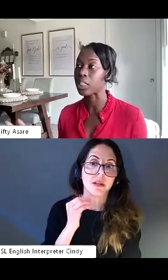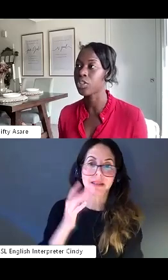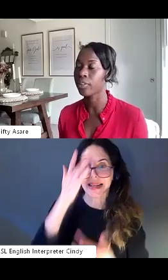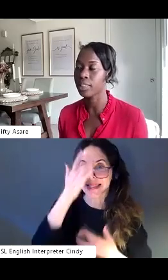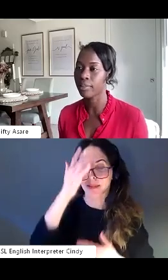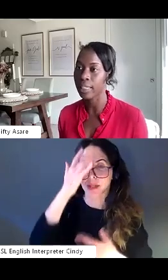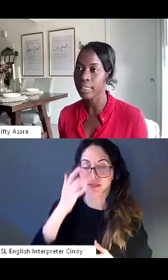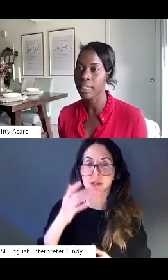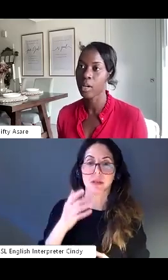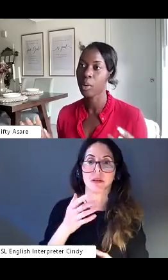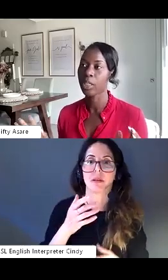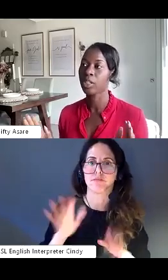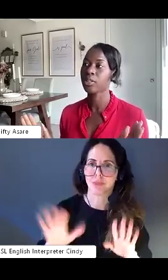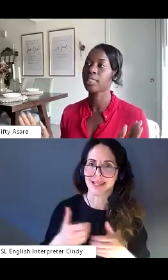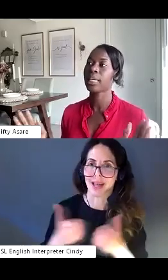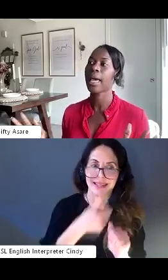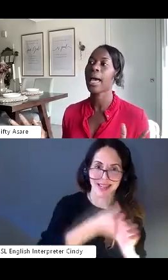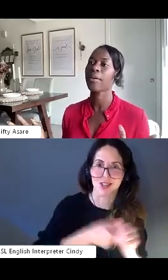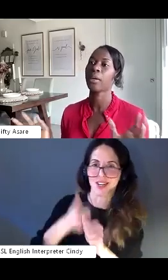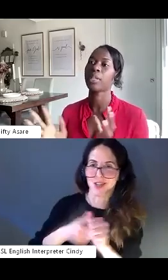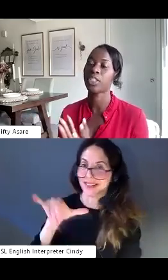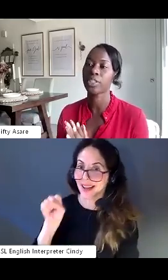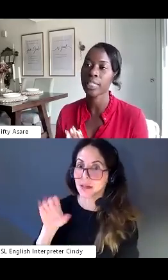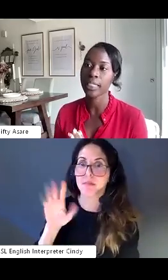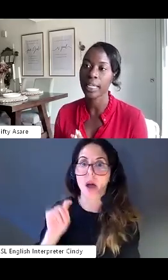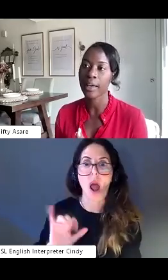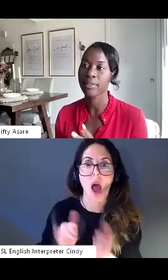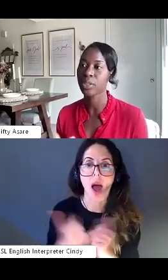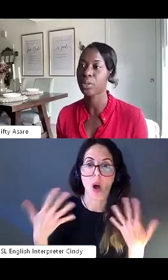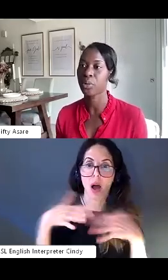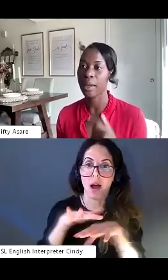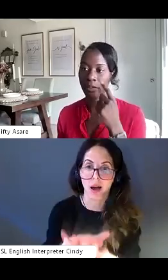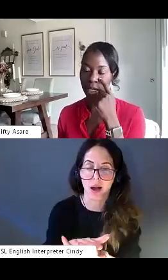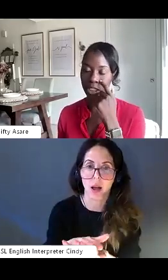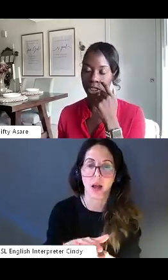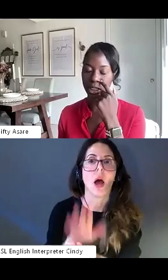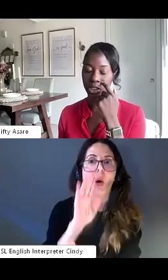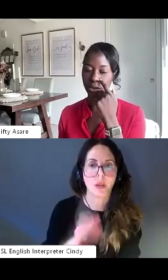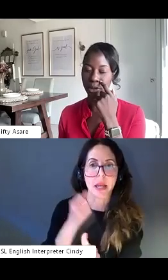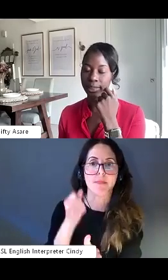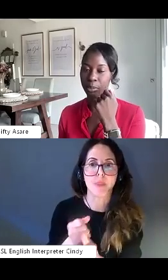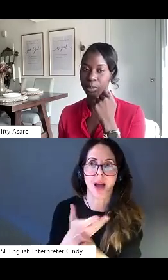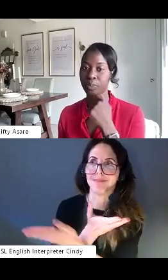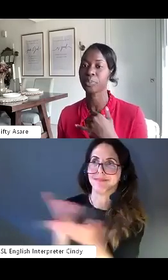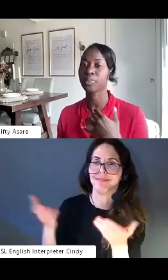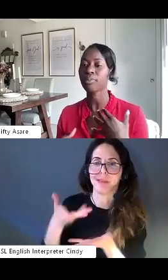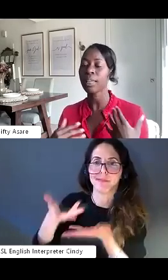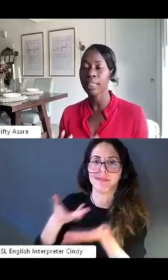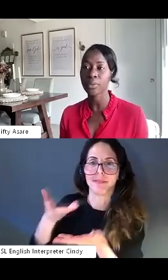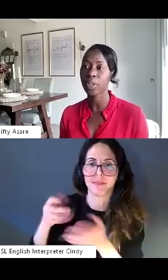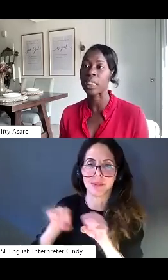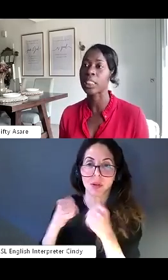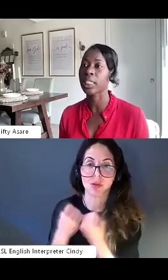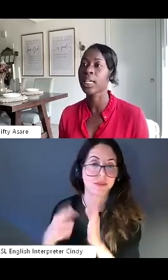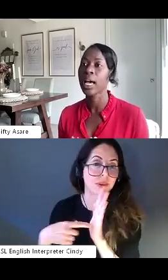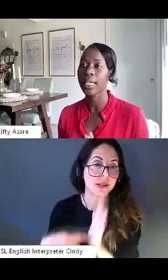to each of these events, but we can also see how they will intersect and have some social ramifications. And so, for example,